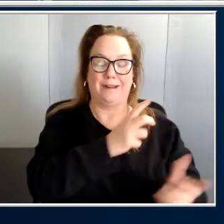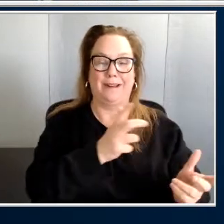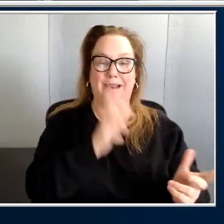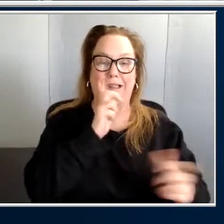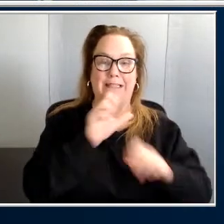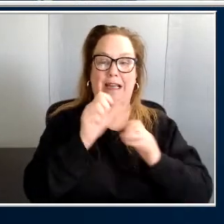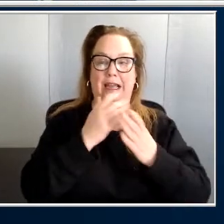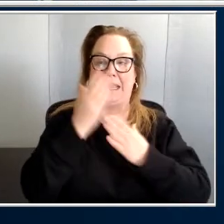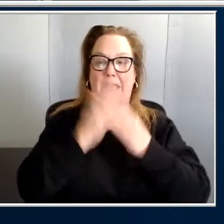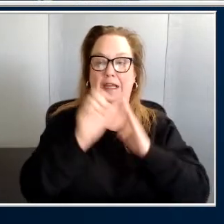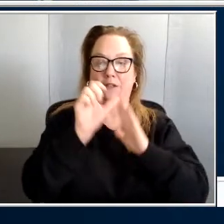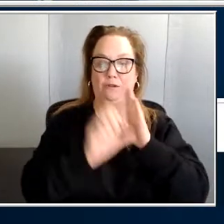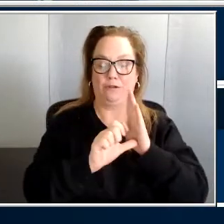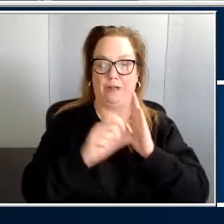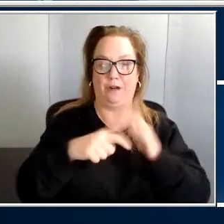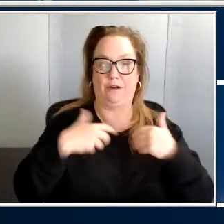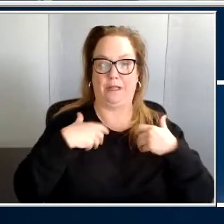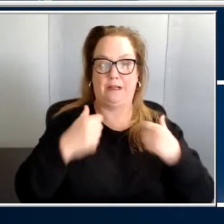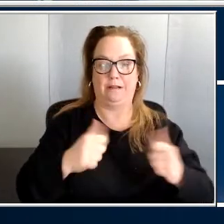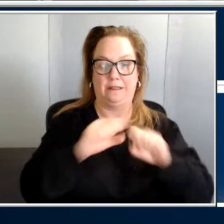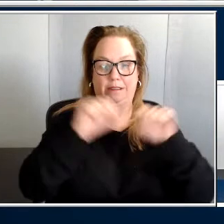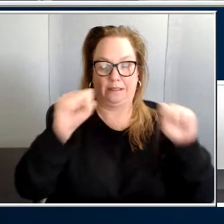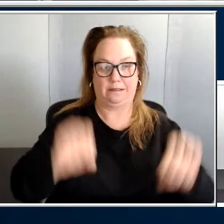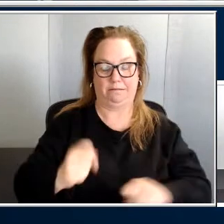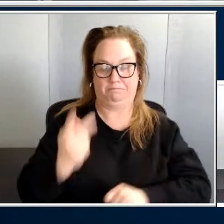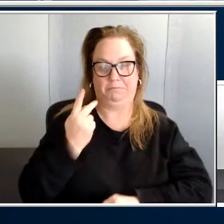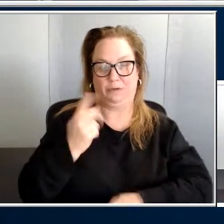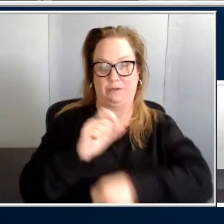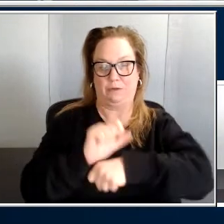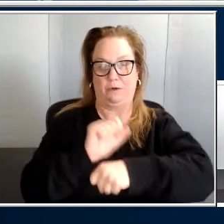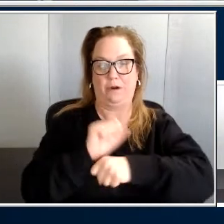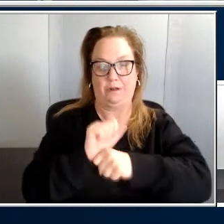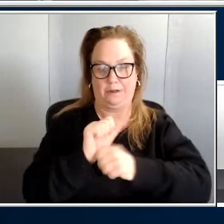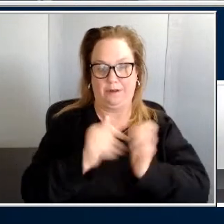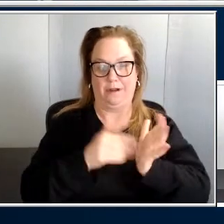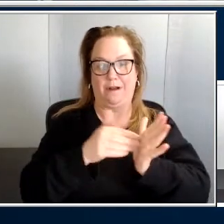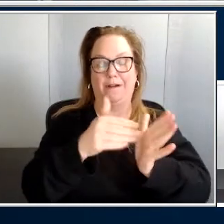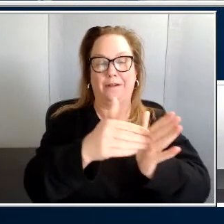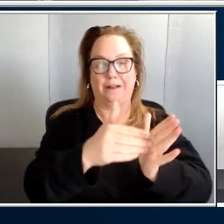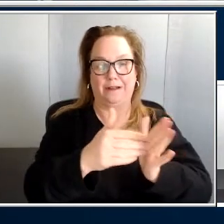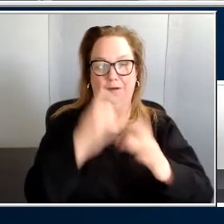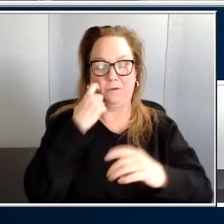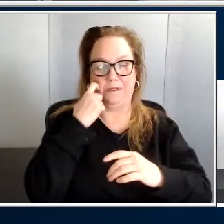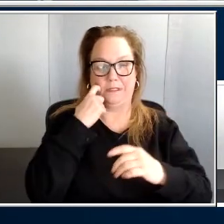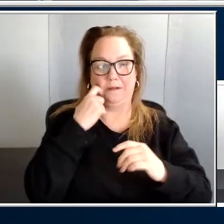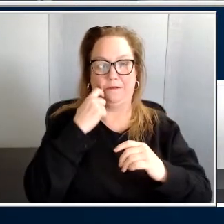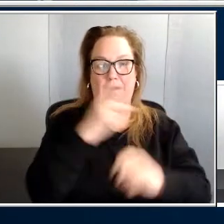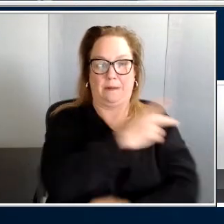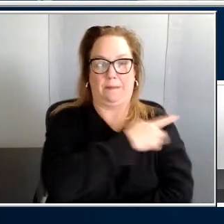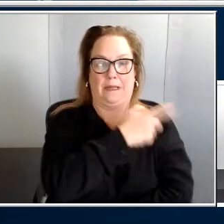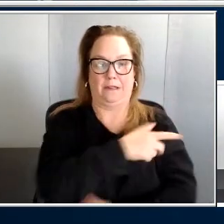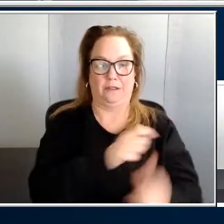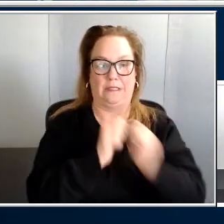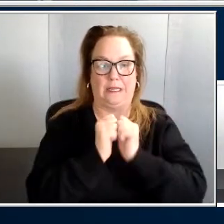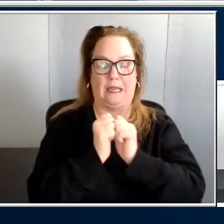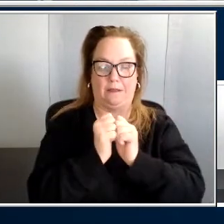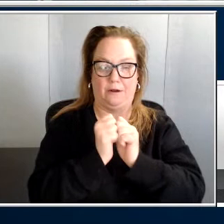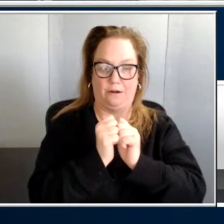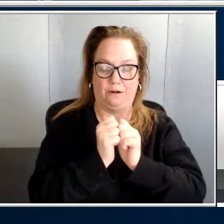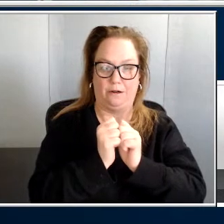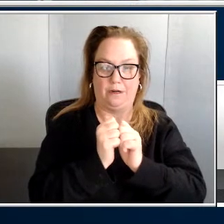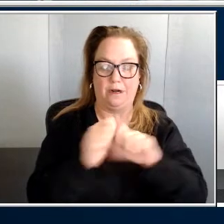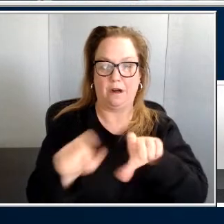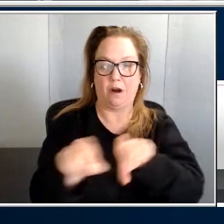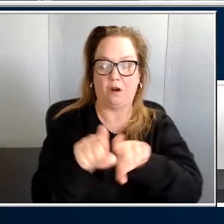health system and somebody who I've worked with quite a bit, and recently we've had a couple patients together. But he also cares